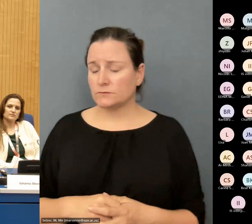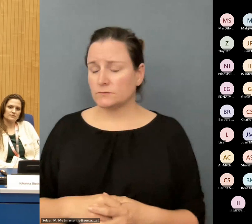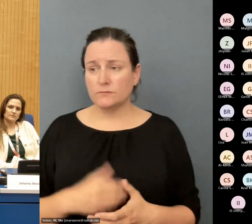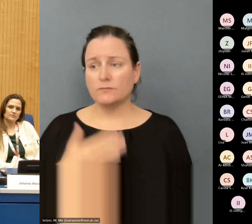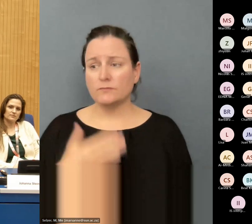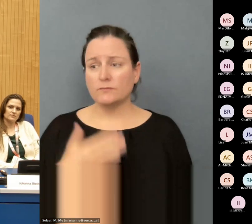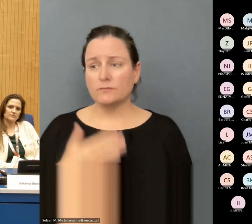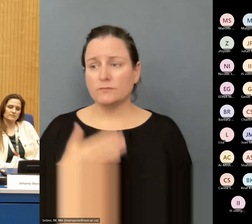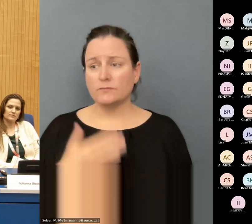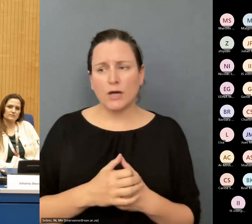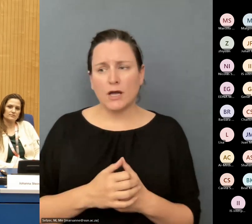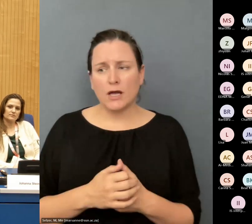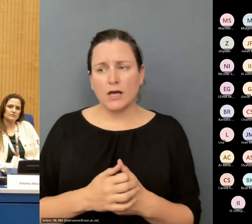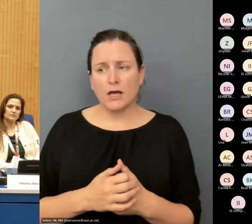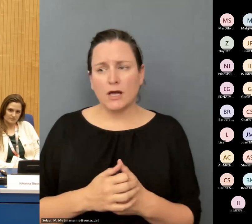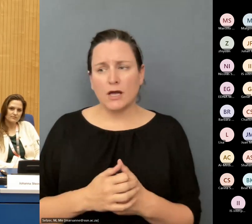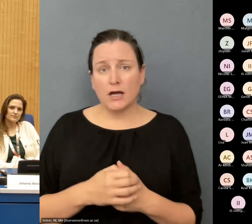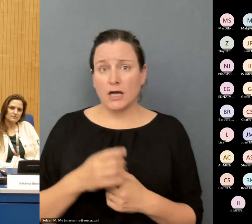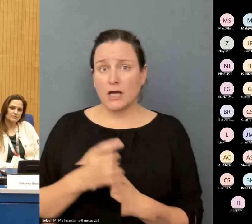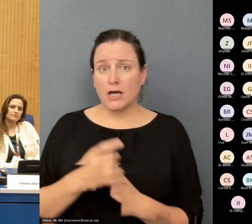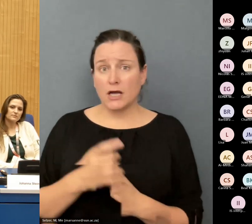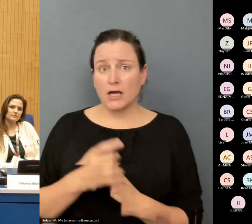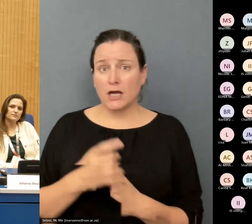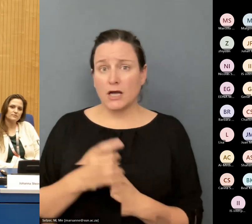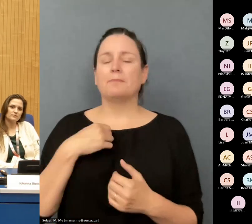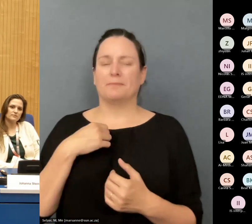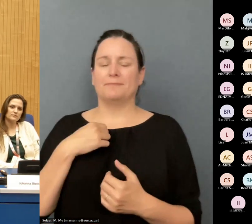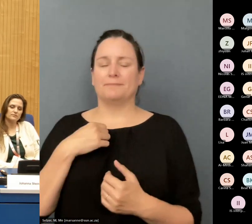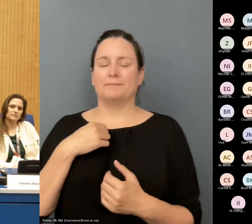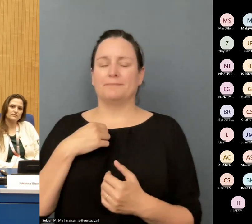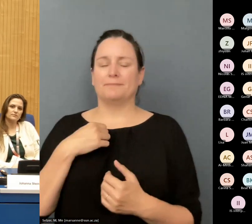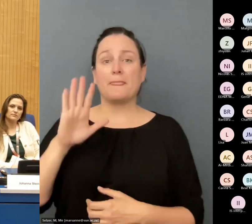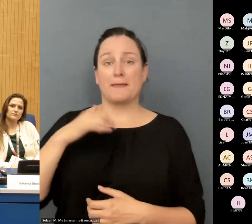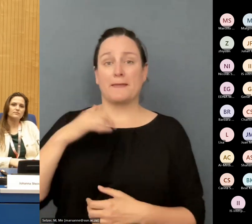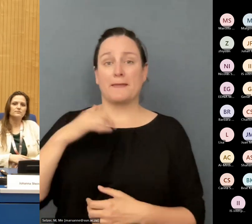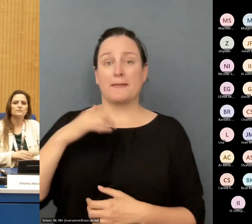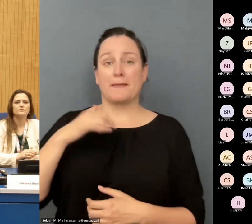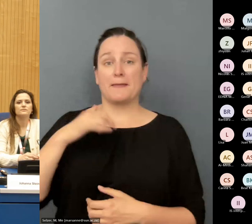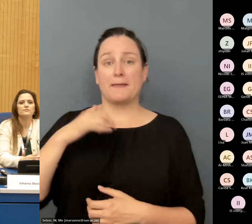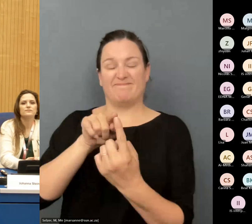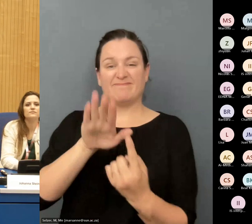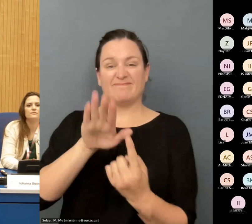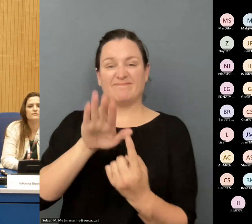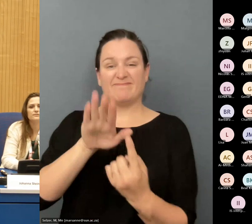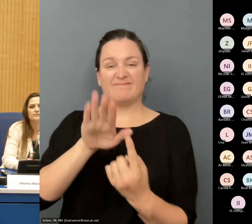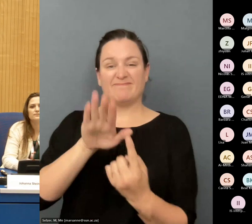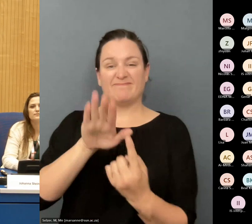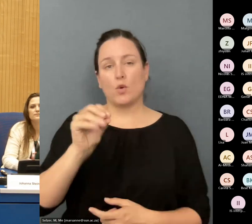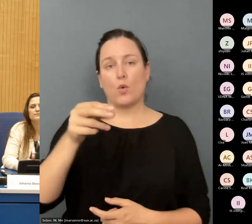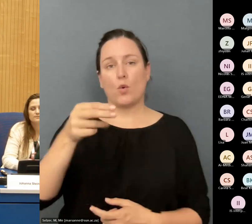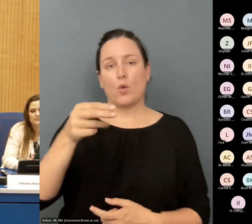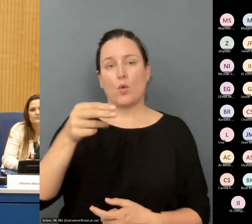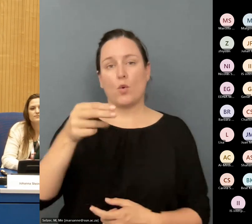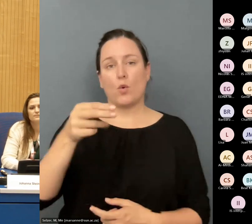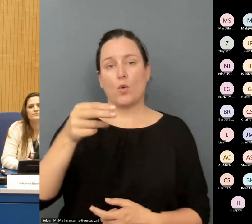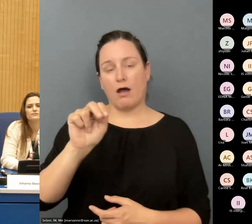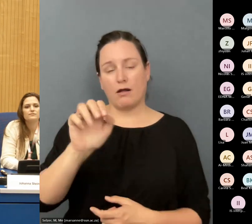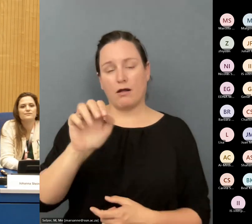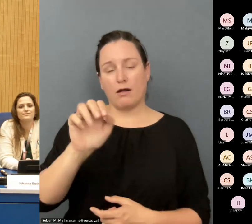My question is to Johanna. You said that your app is 100% funded.